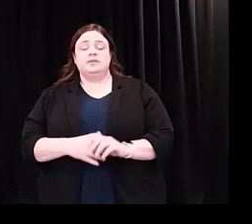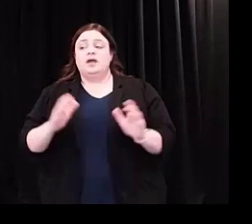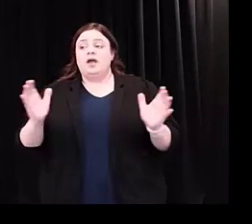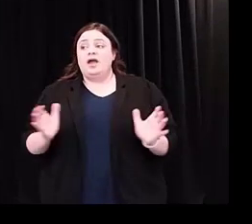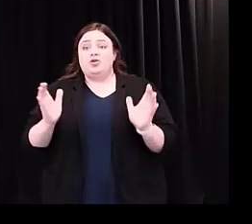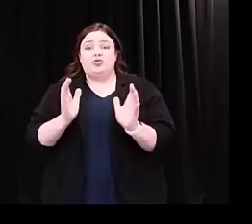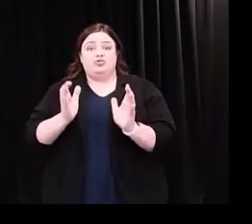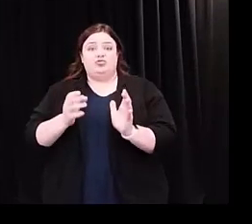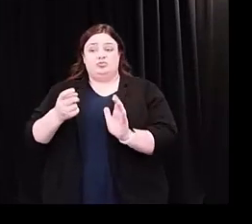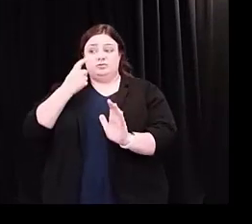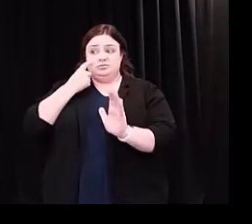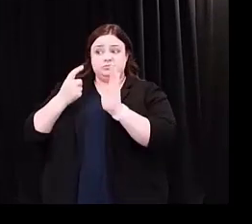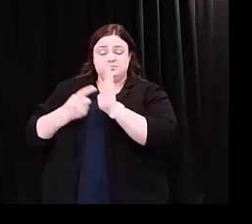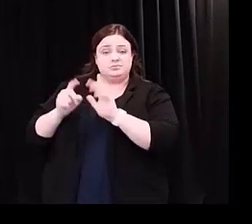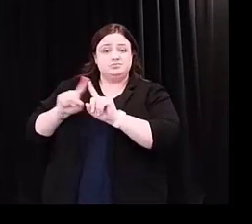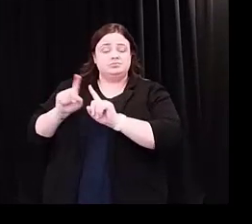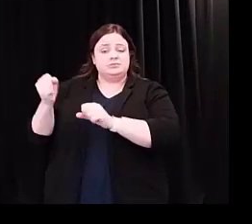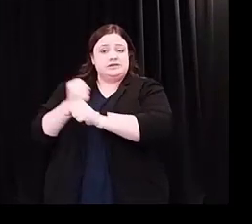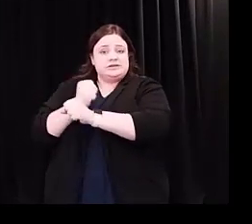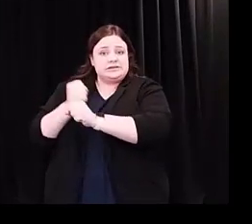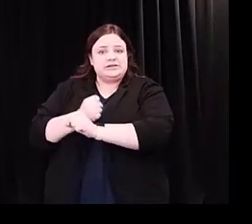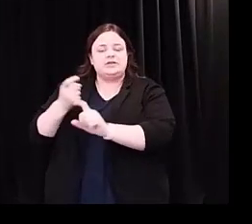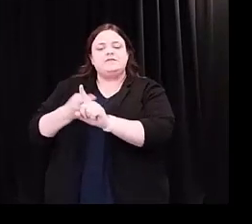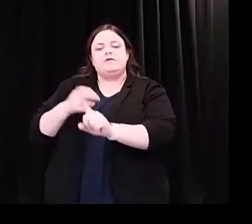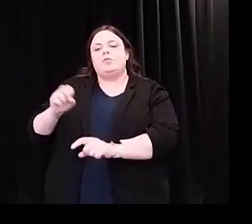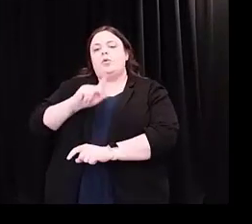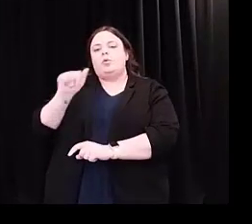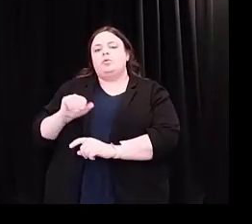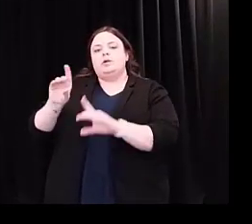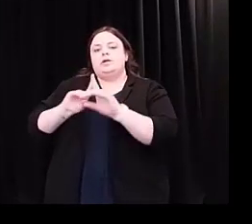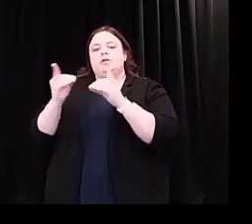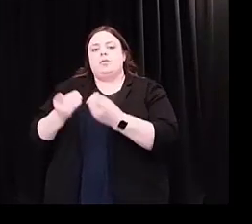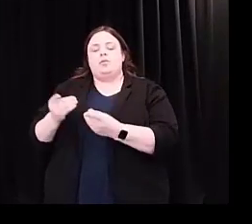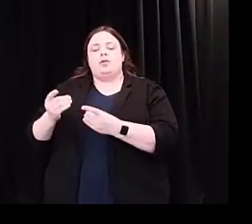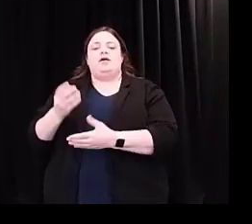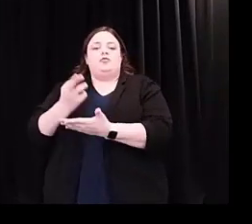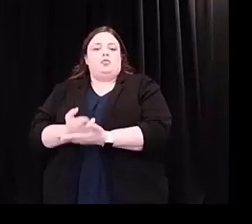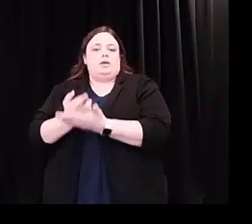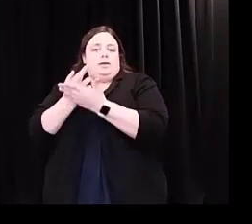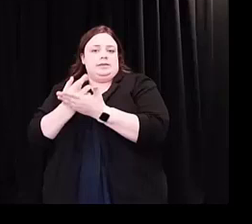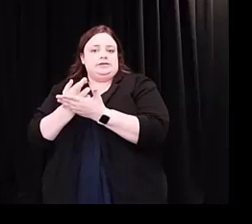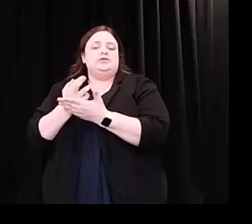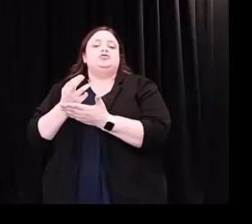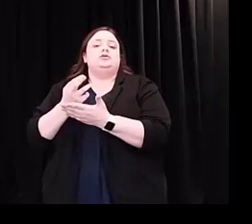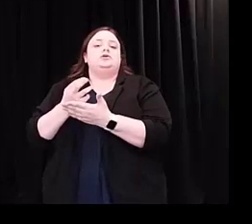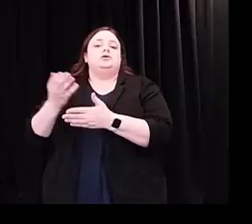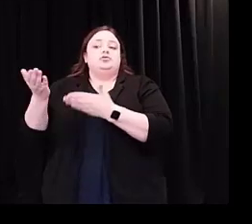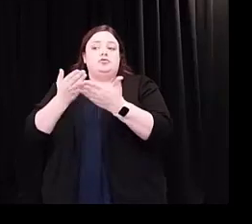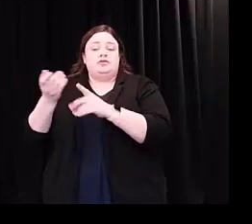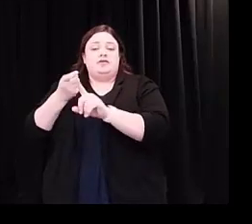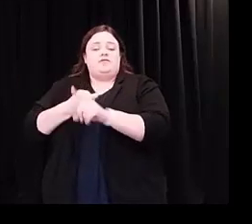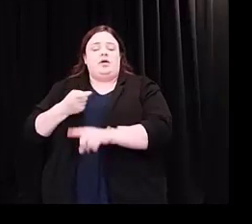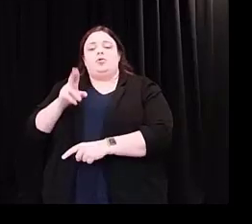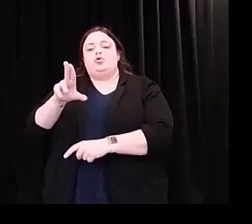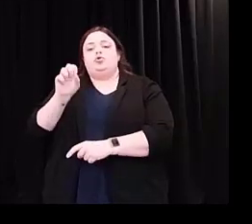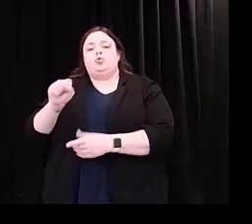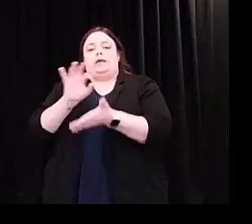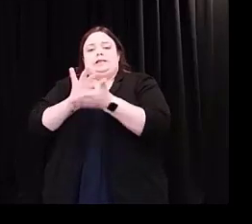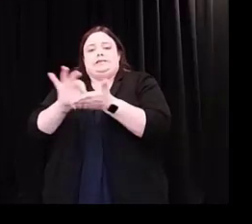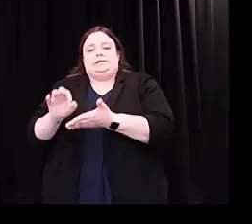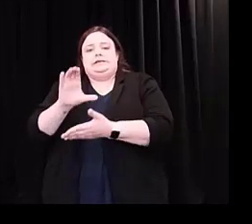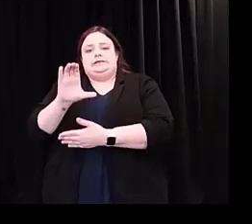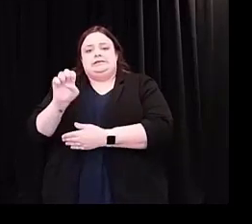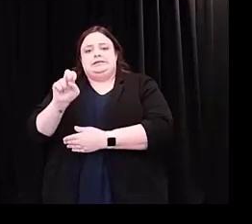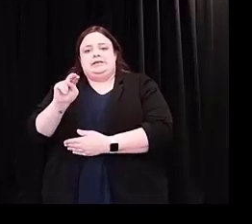like this. This comes from the Oklahoma Department of Rehabilitation Services from a U.S. Census survey.